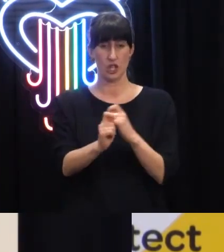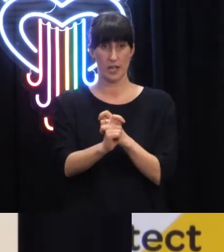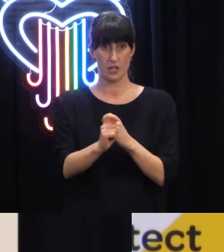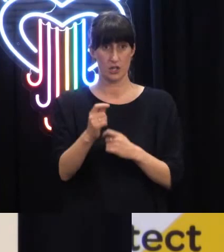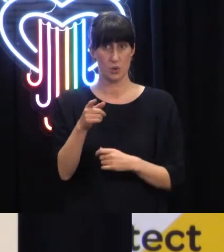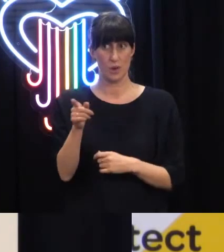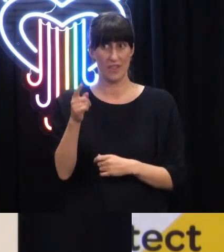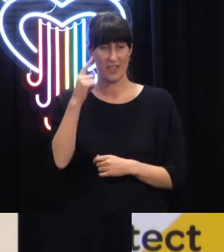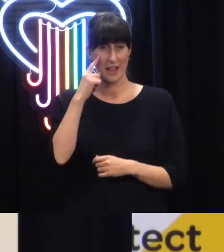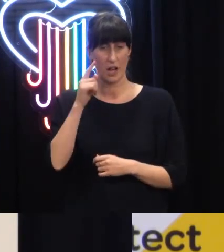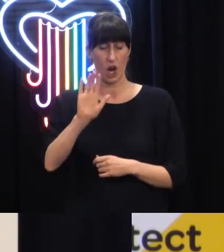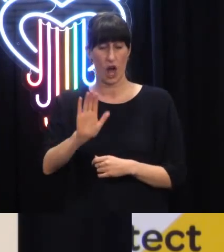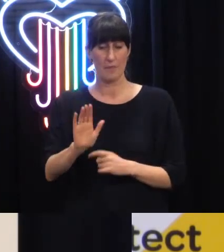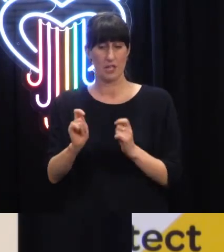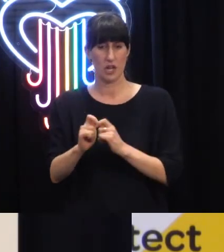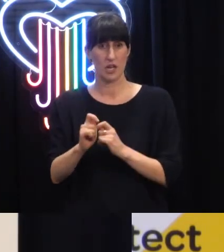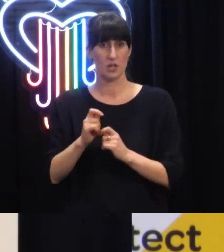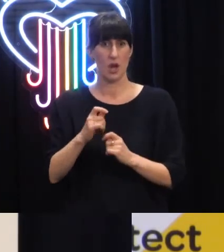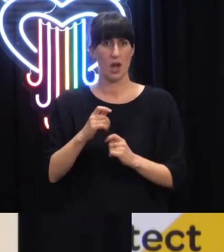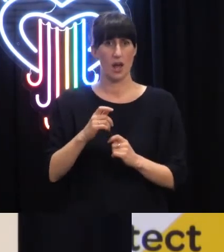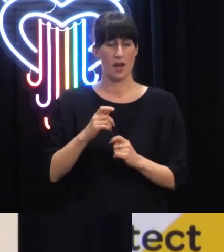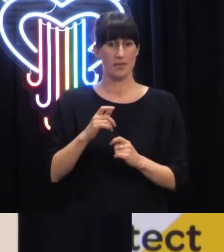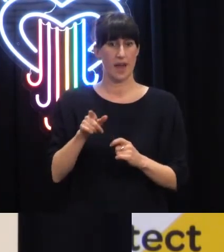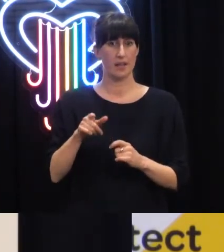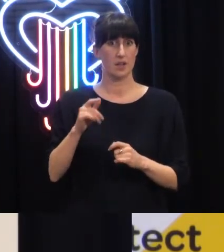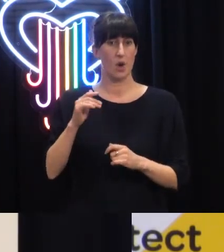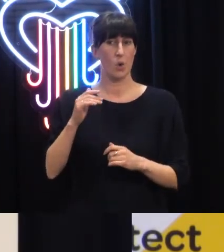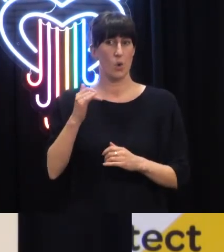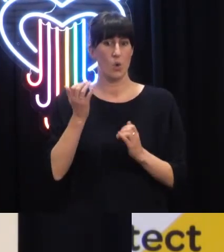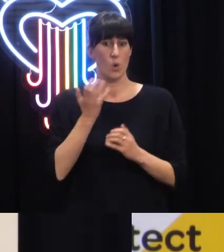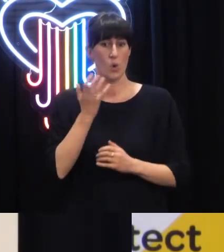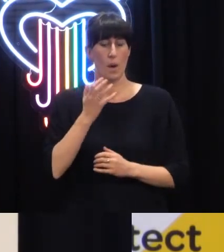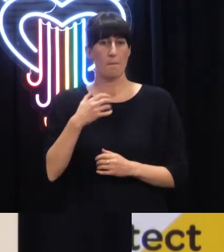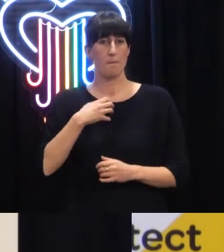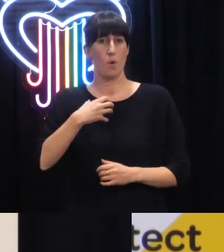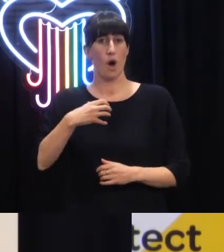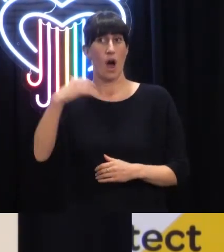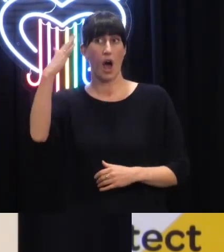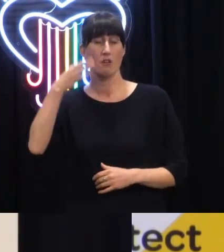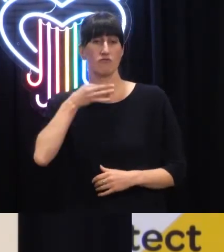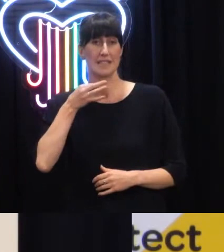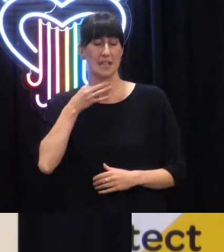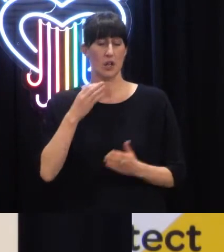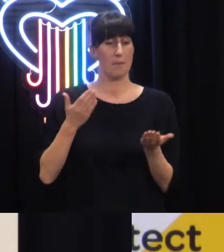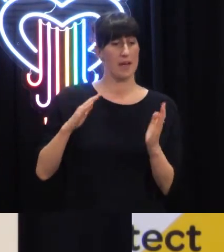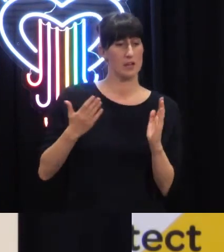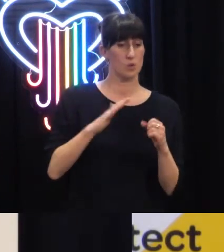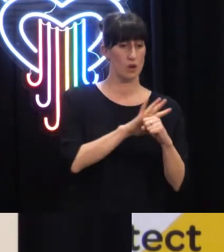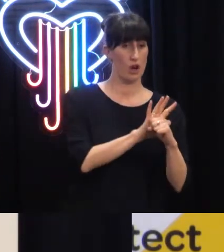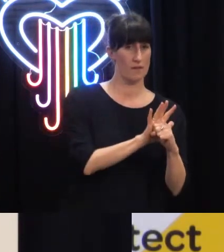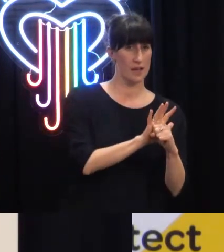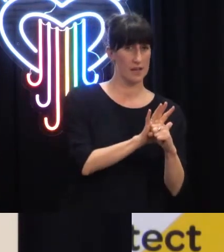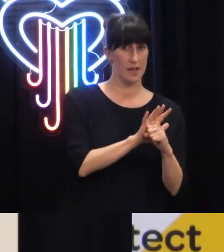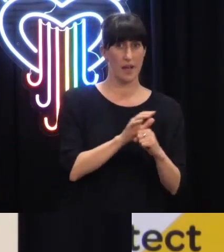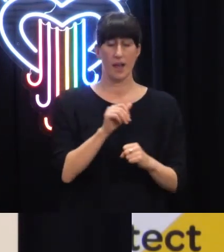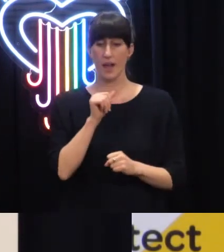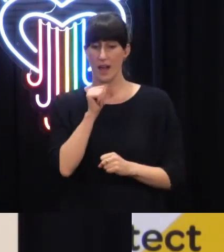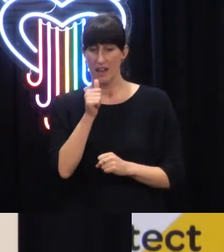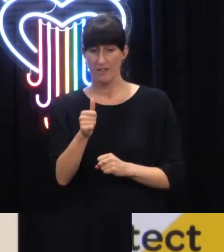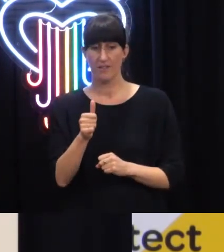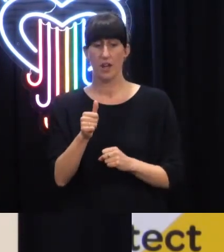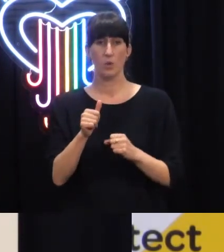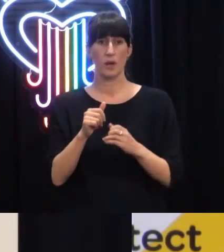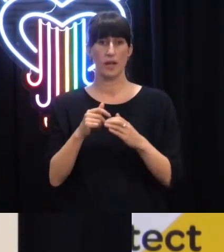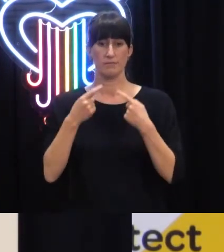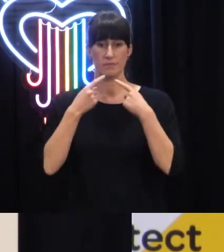than COVID-19? And are you satisfied that it will take 18 months after declaring a climate emergency for the government to release its